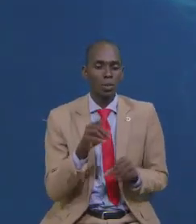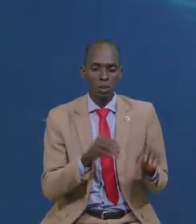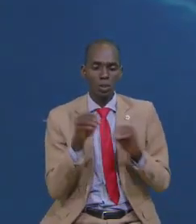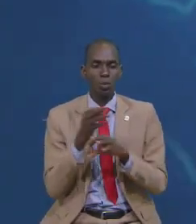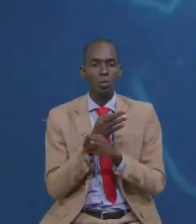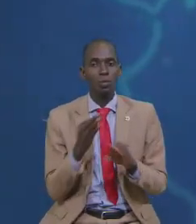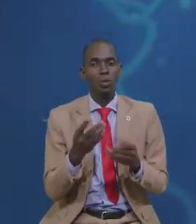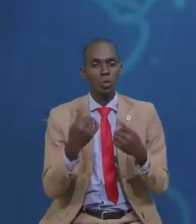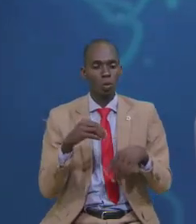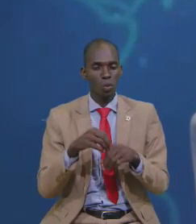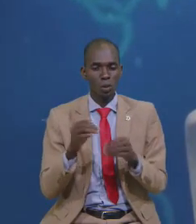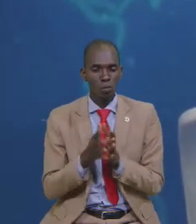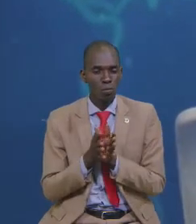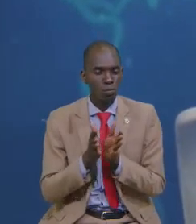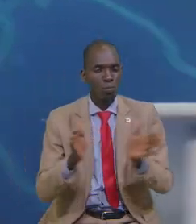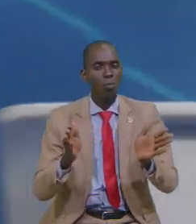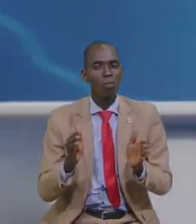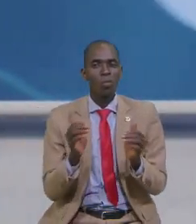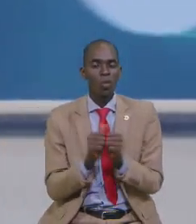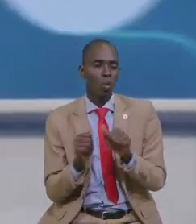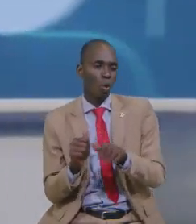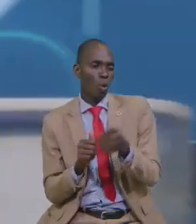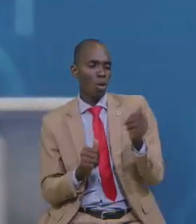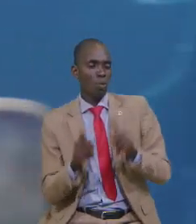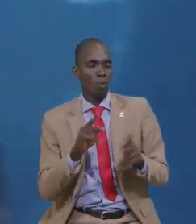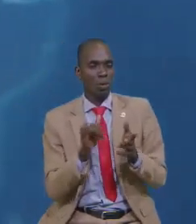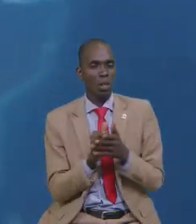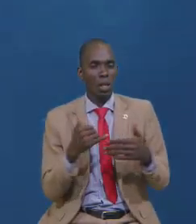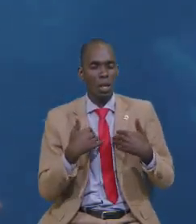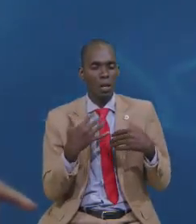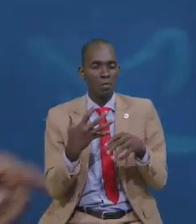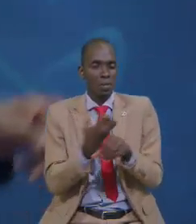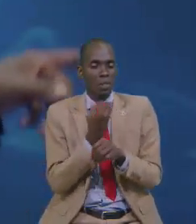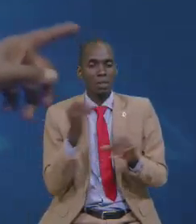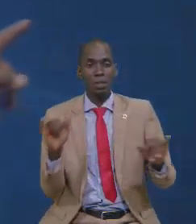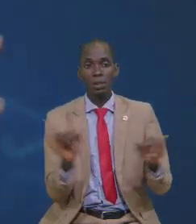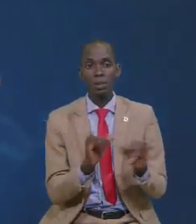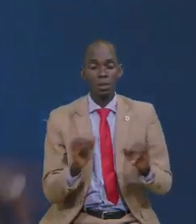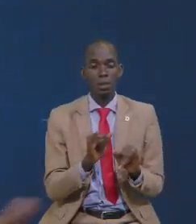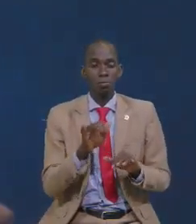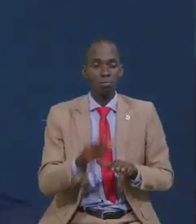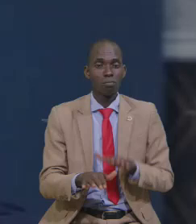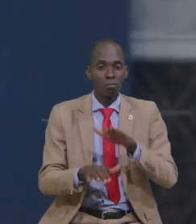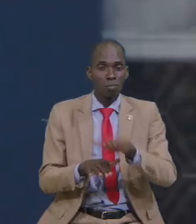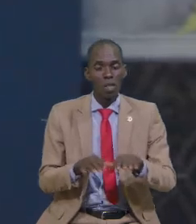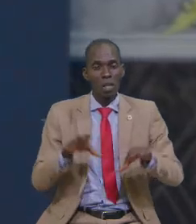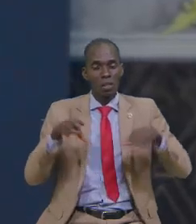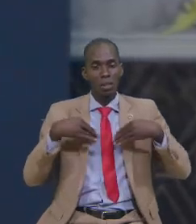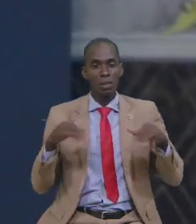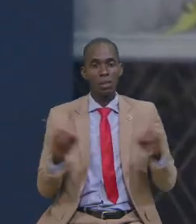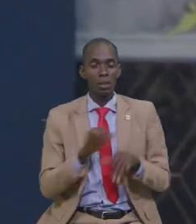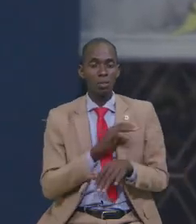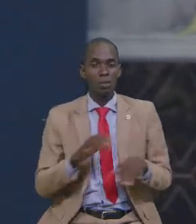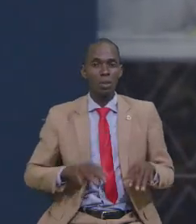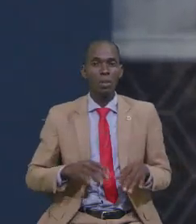people who have also taken the same step, and in public, what has happened in the private, you now bring it